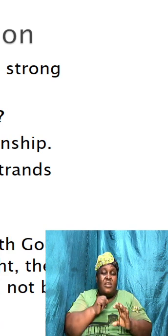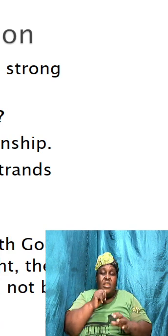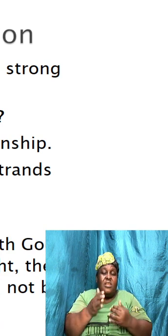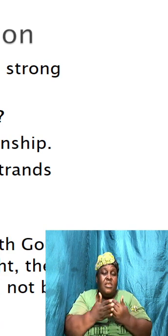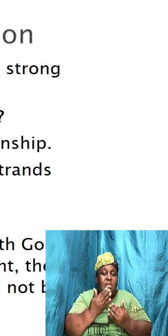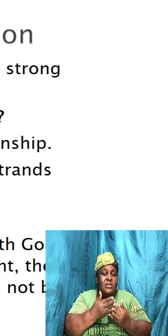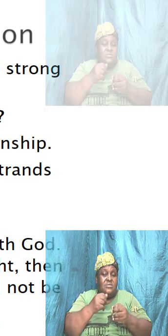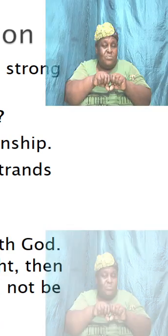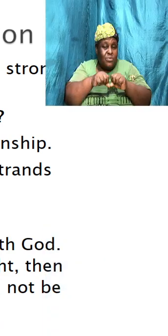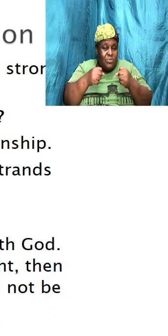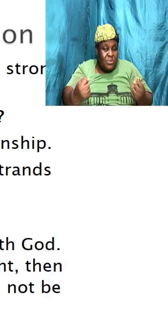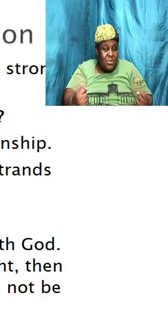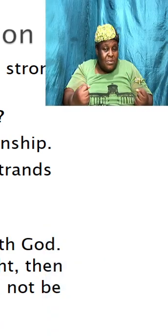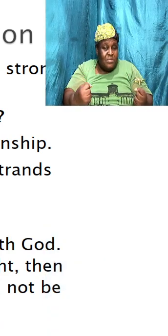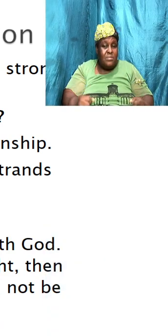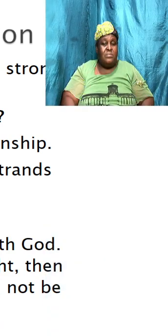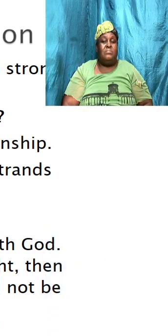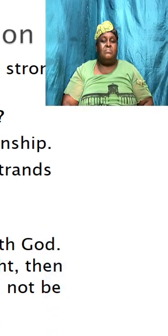broken